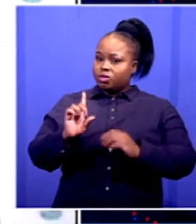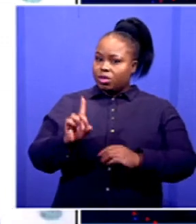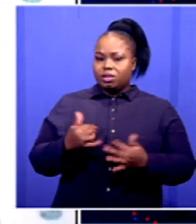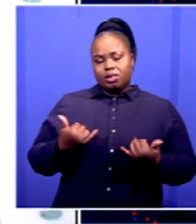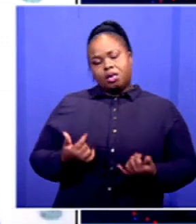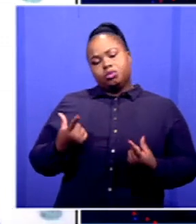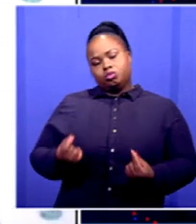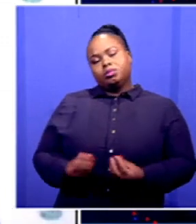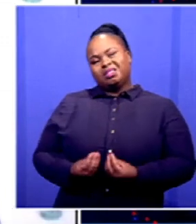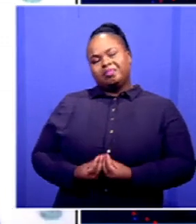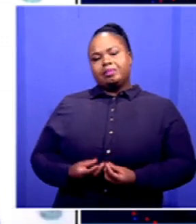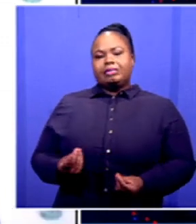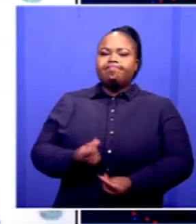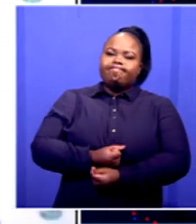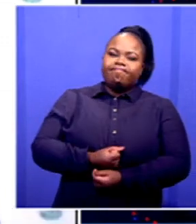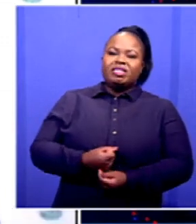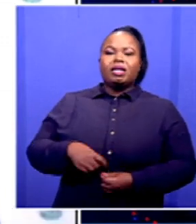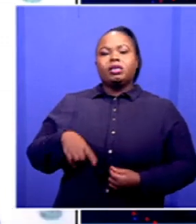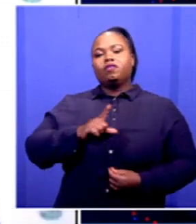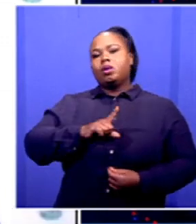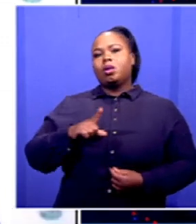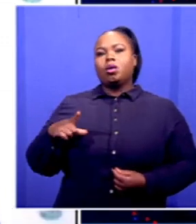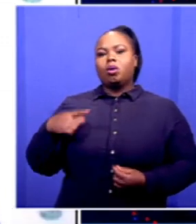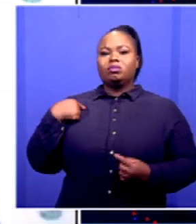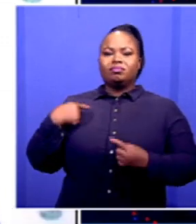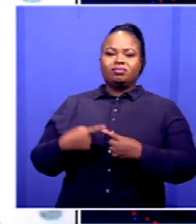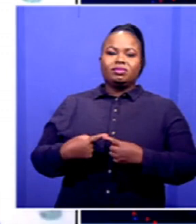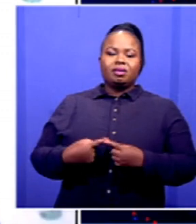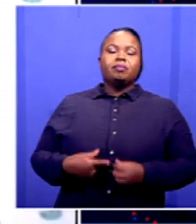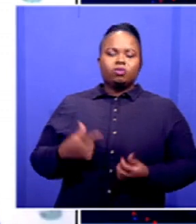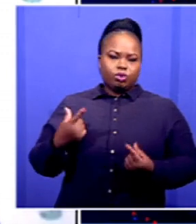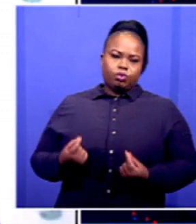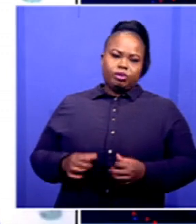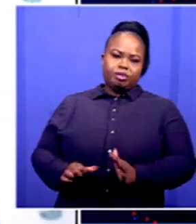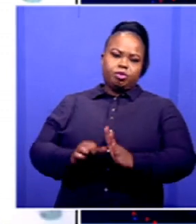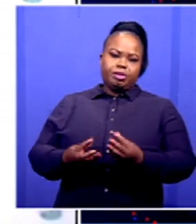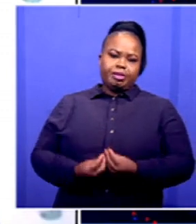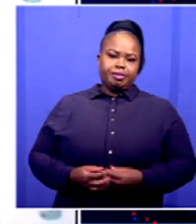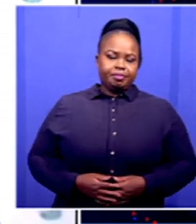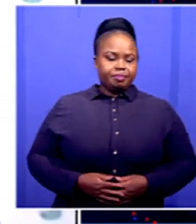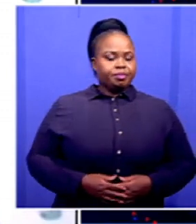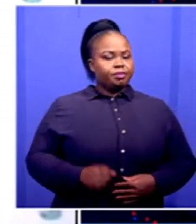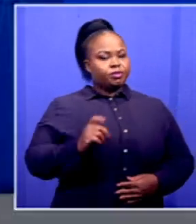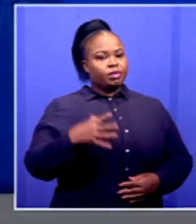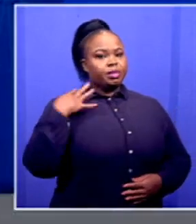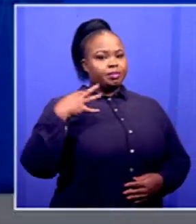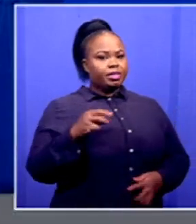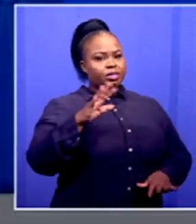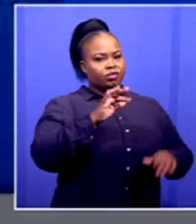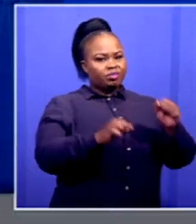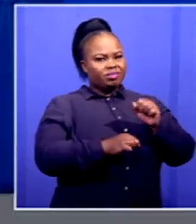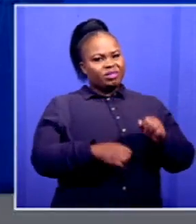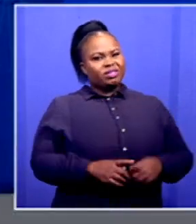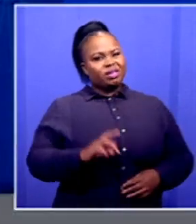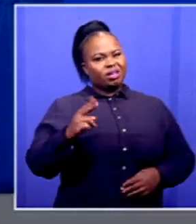We regret that it took so much, but the most important thing, we're doing something about it now. All right, just to wrap up, Minister, some of these